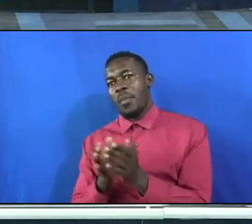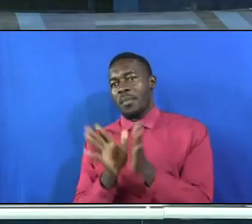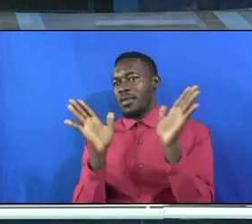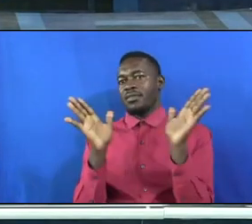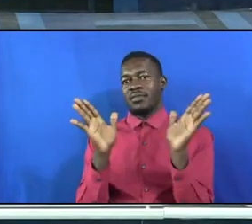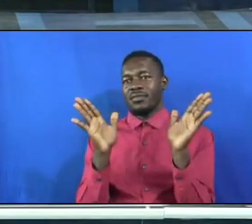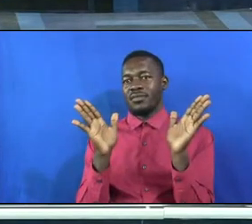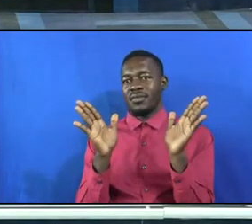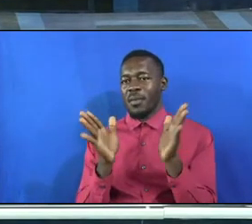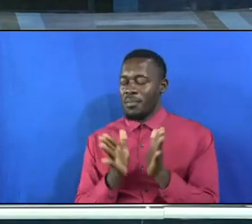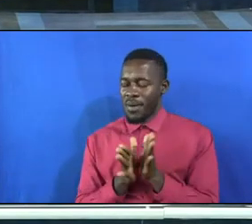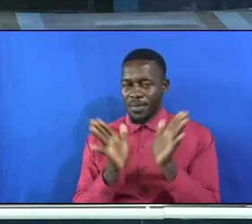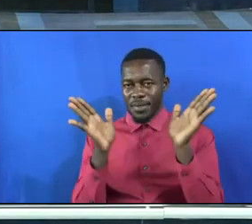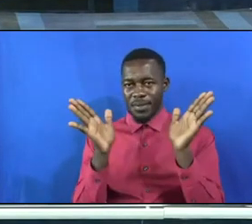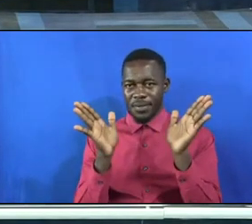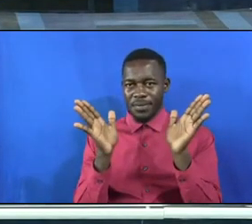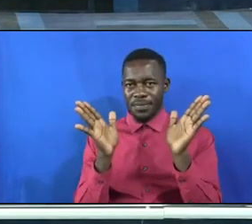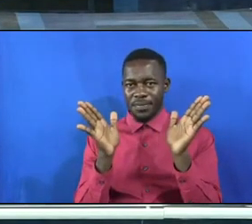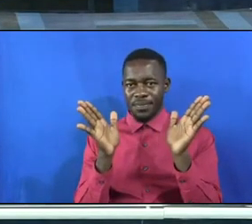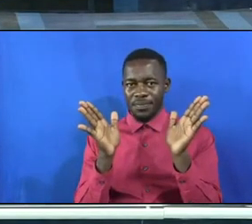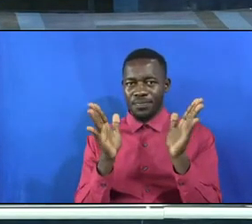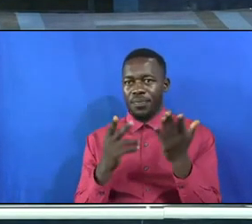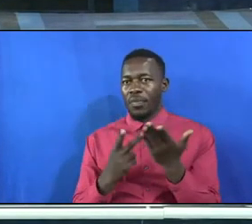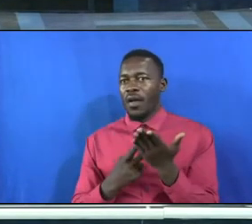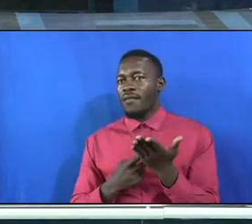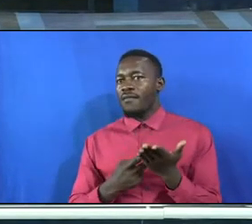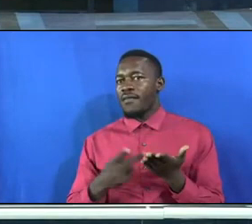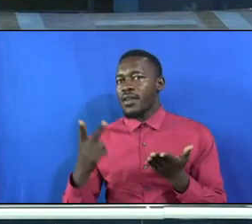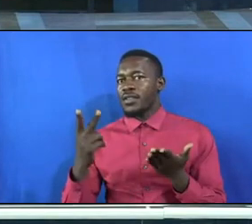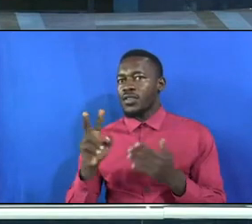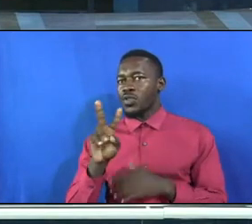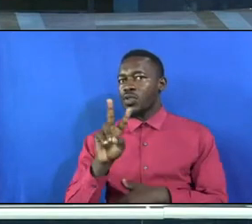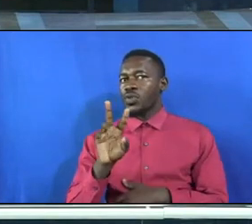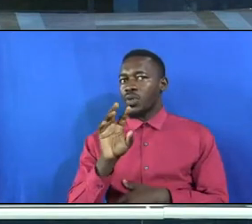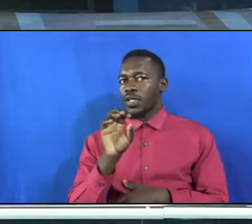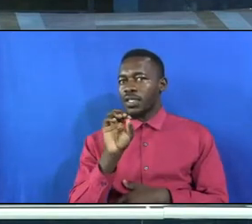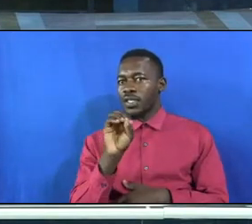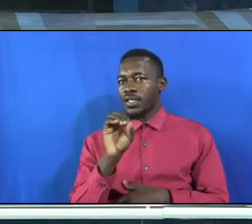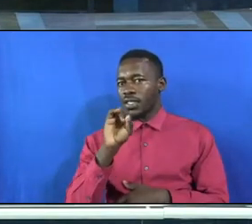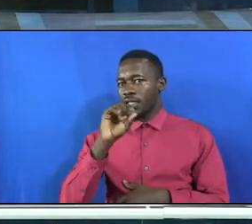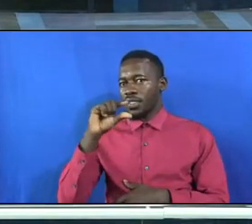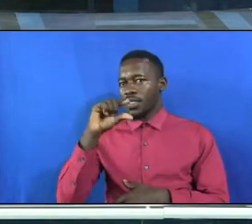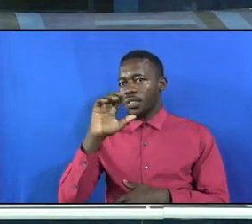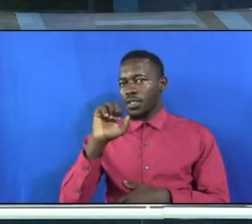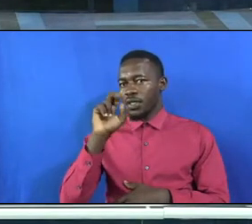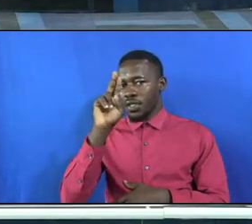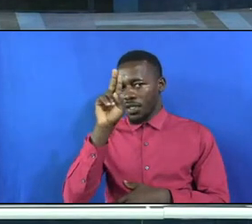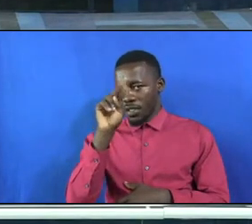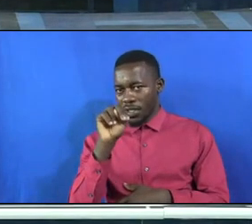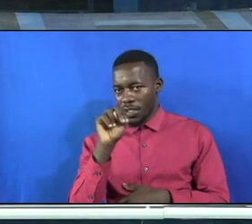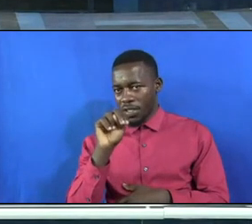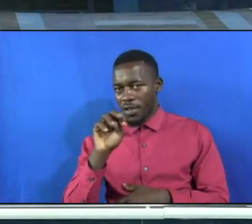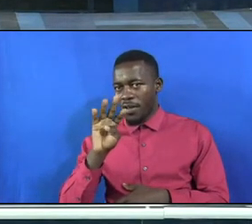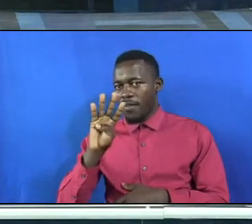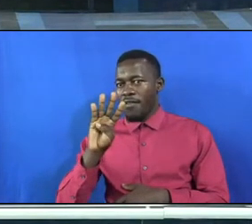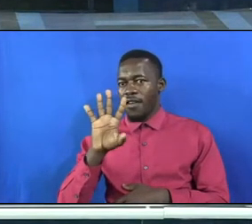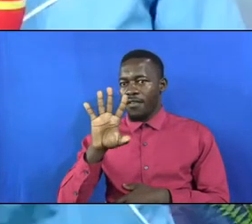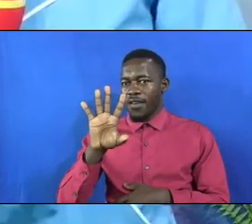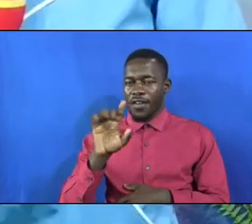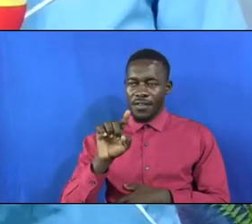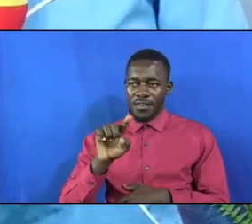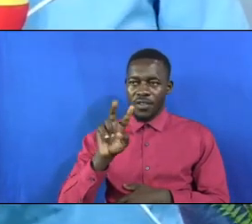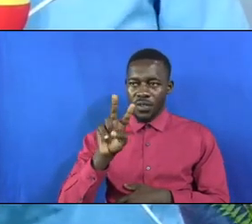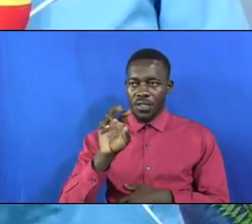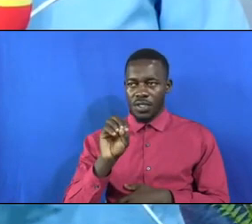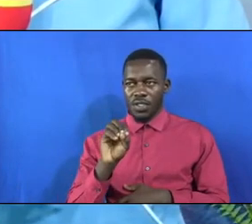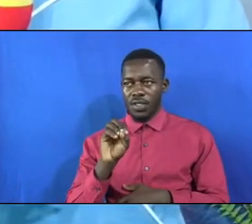a public thing. Actually, in verse 20, that is Genesis 45 and verse 20,